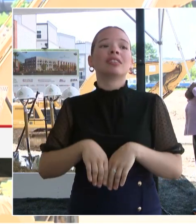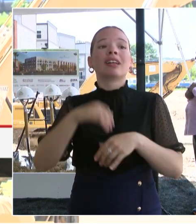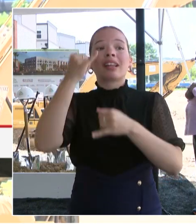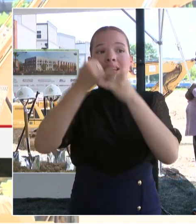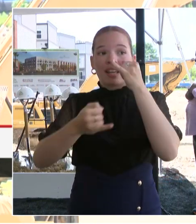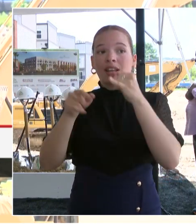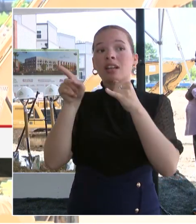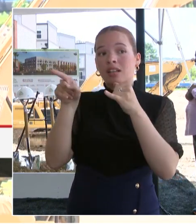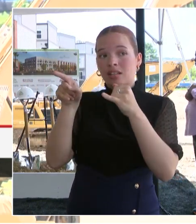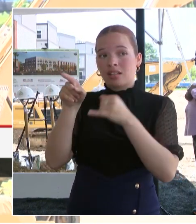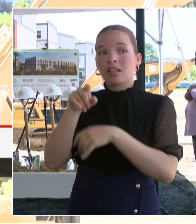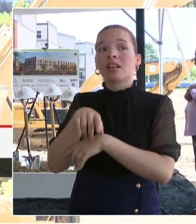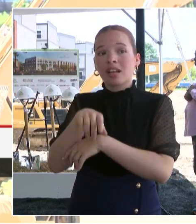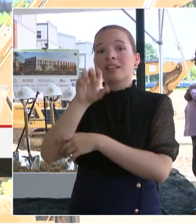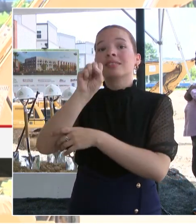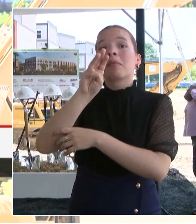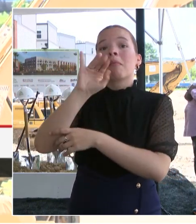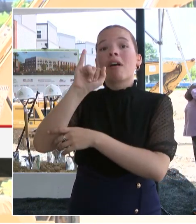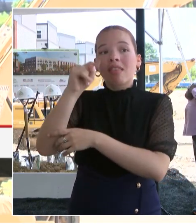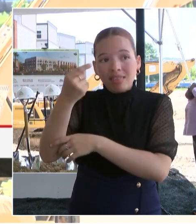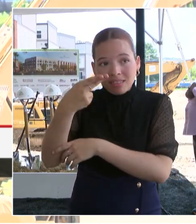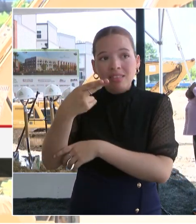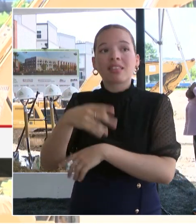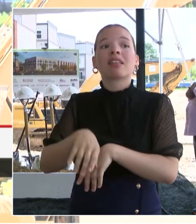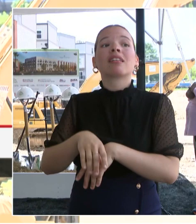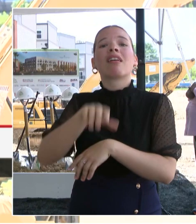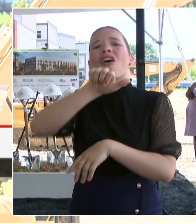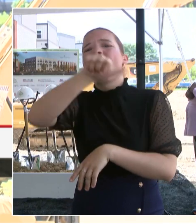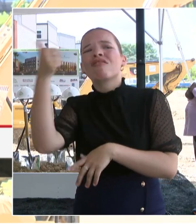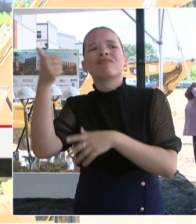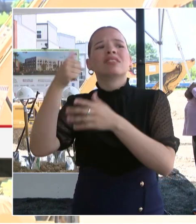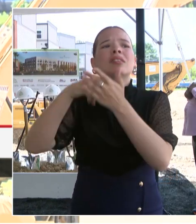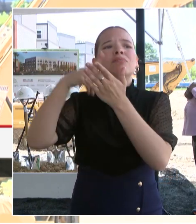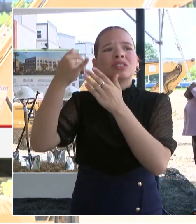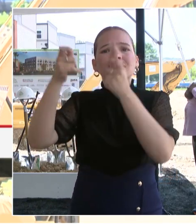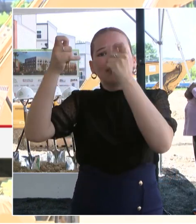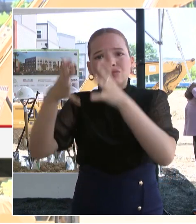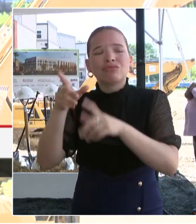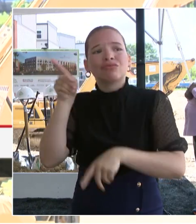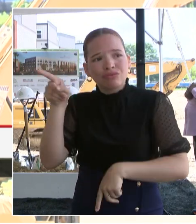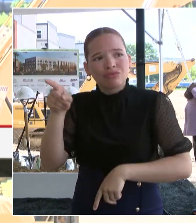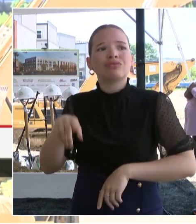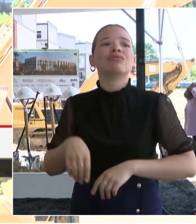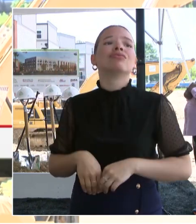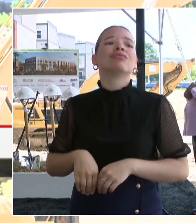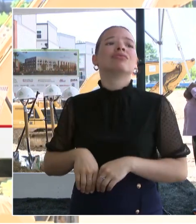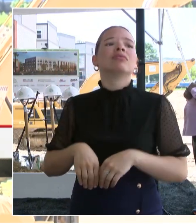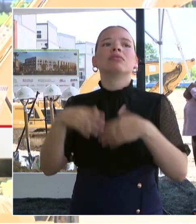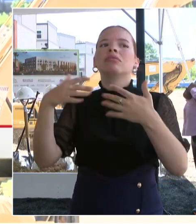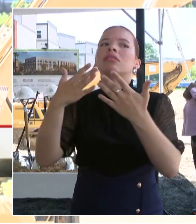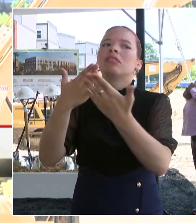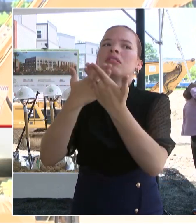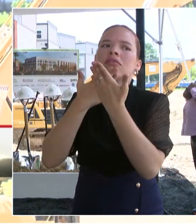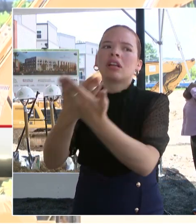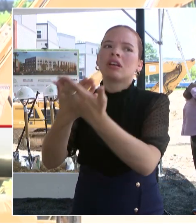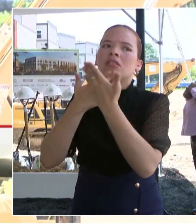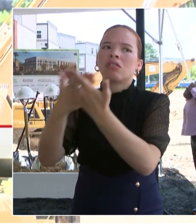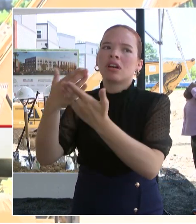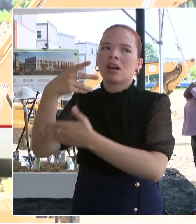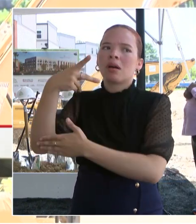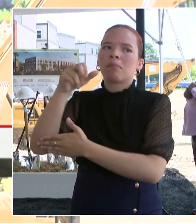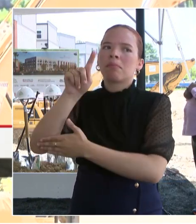Is this the project manager for this project? Okay, there he is. Thank you, Patrick. For your hard work. I talked about all